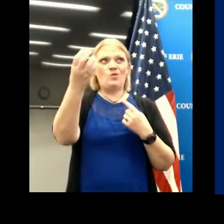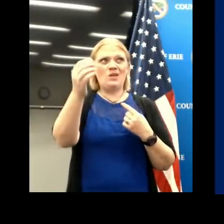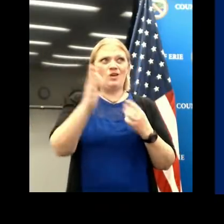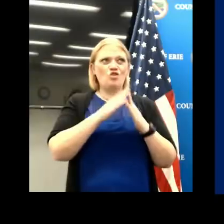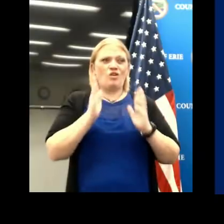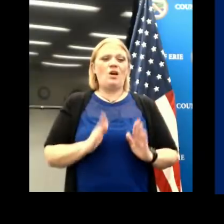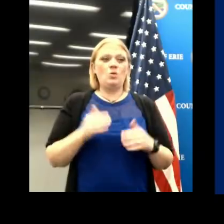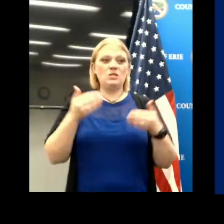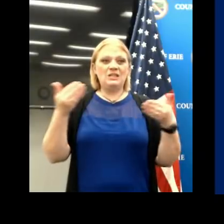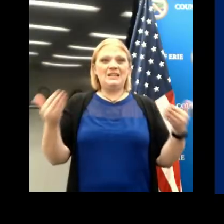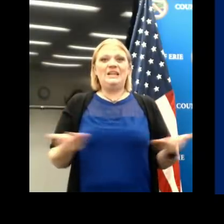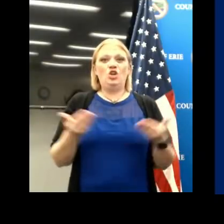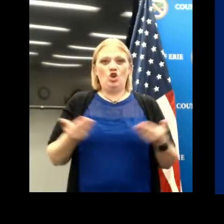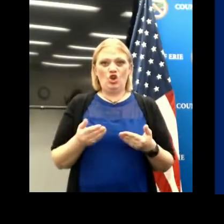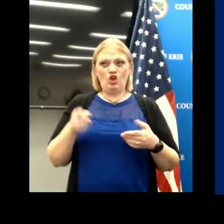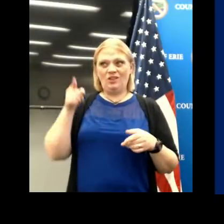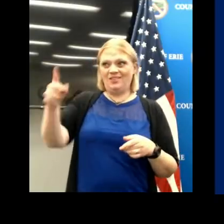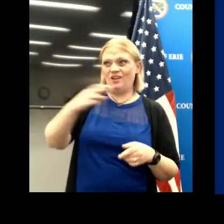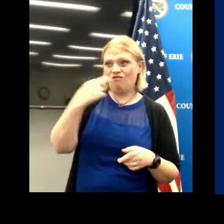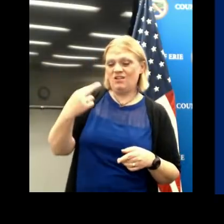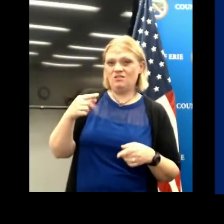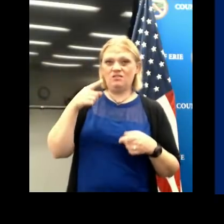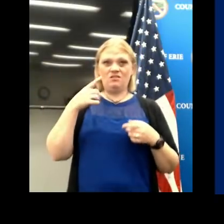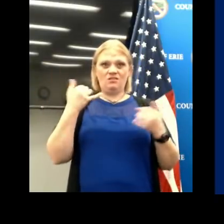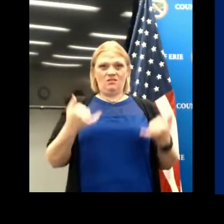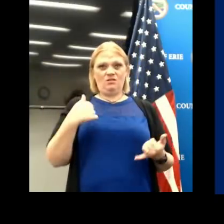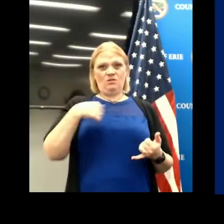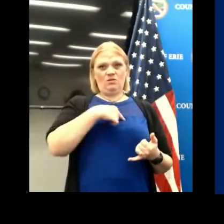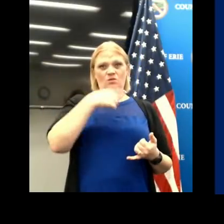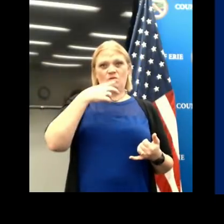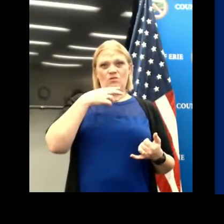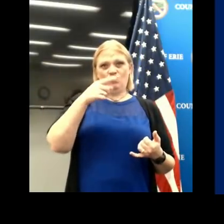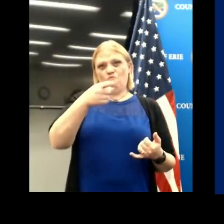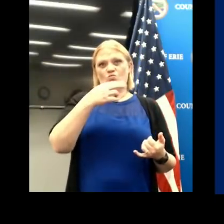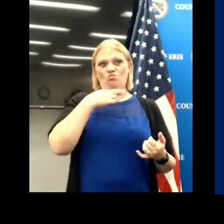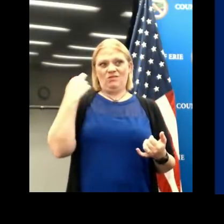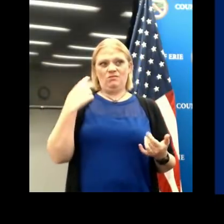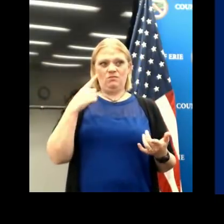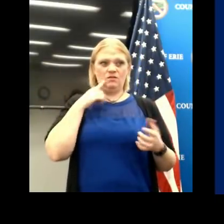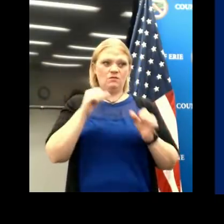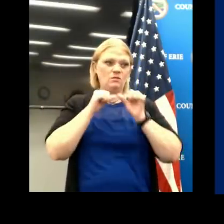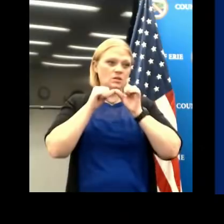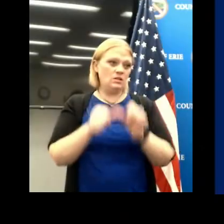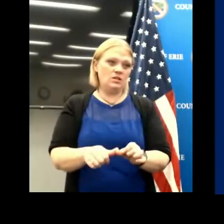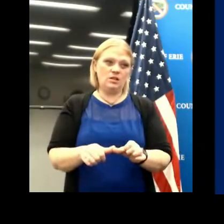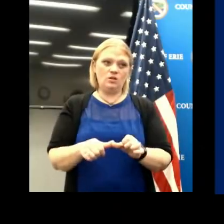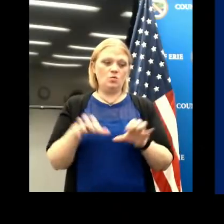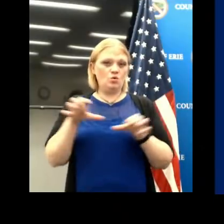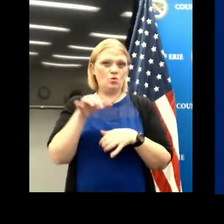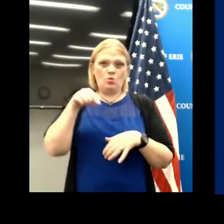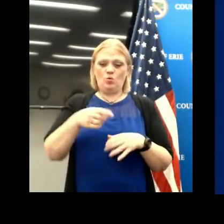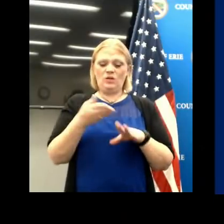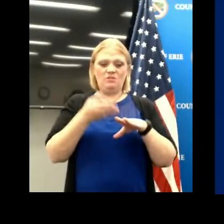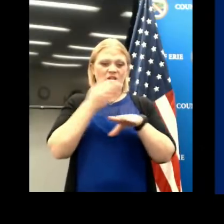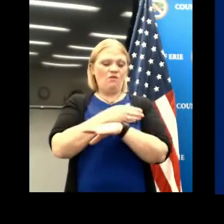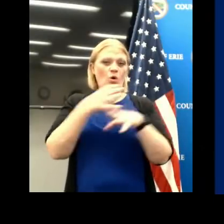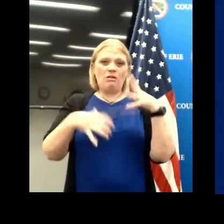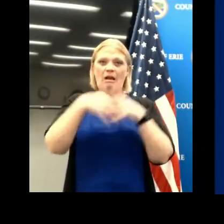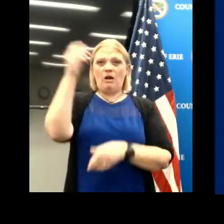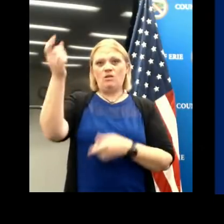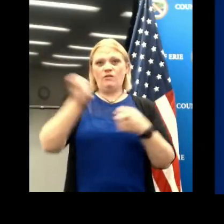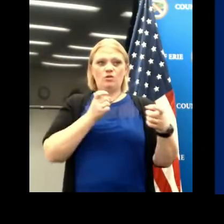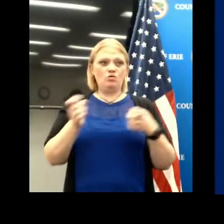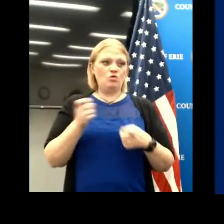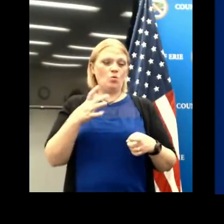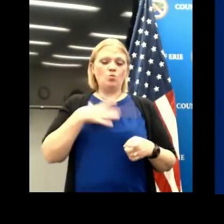here. You put them at risk, they put you at risk. We do need to continue to turn the tide before this spirals out of control. We do not